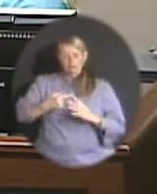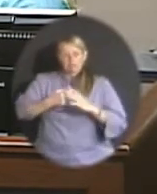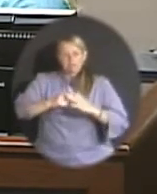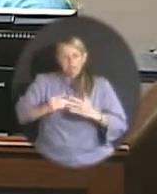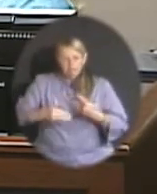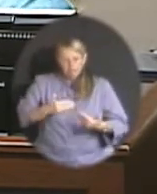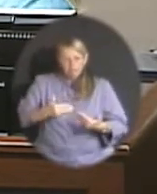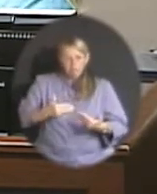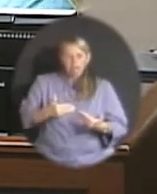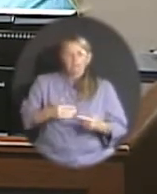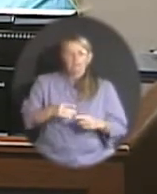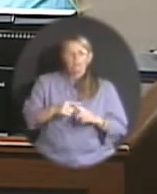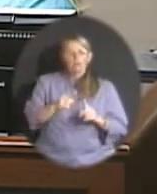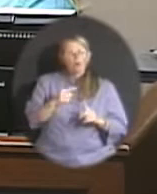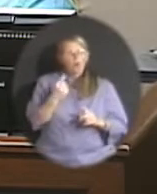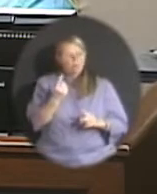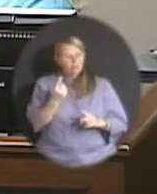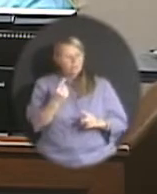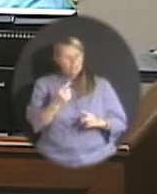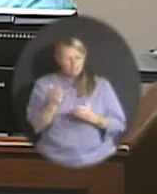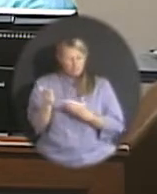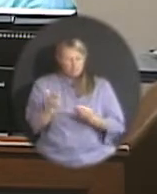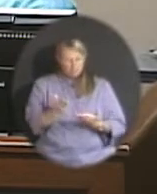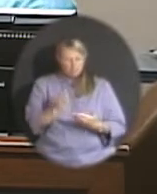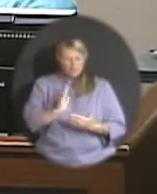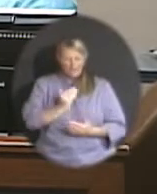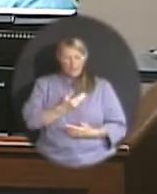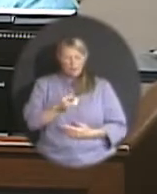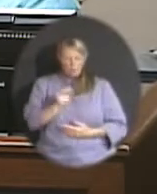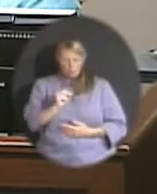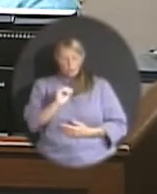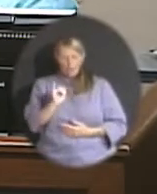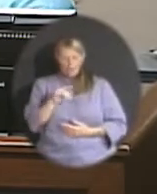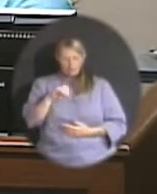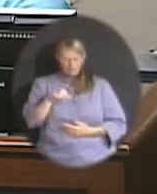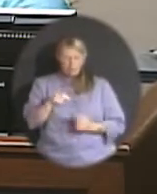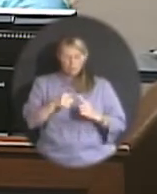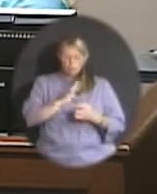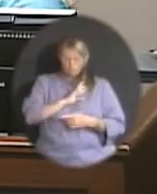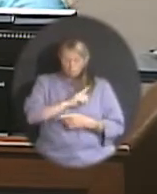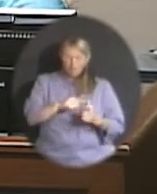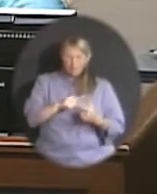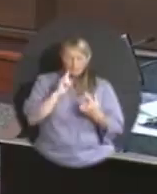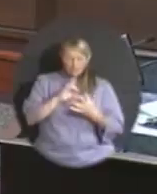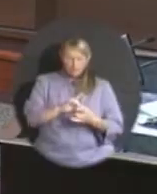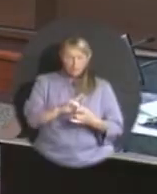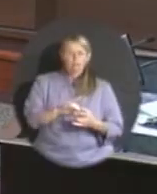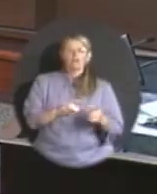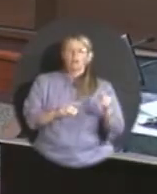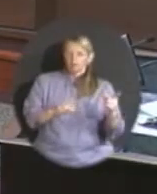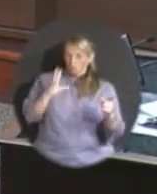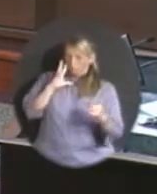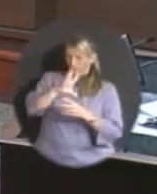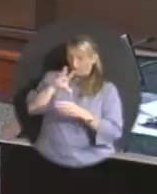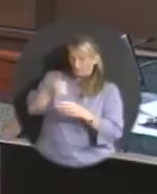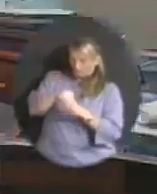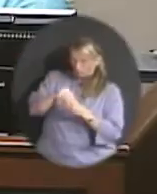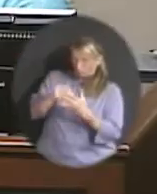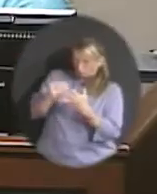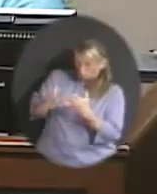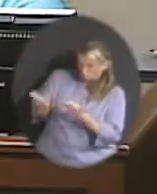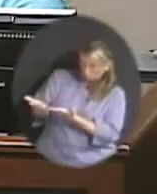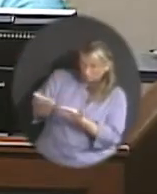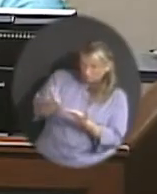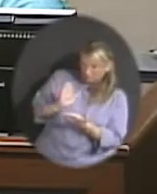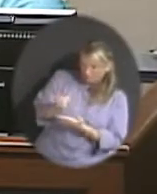board meeting? Yeah. Hey, and get connected? And get connected. Okay. Absolutely. Would that include students bringing their own devices? Yes, and